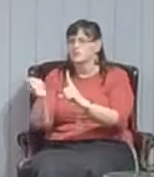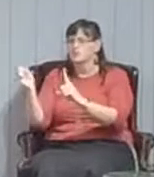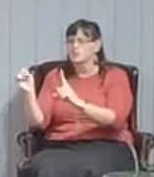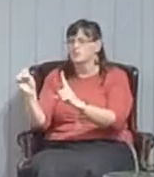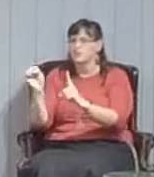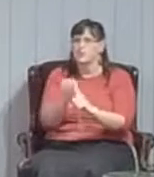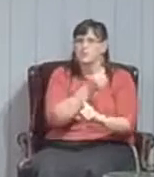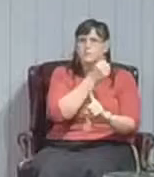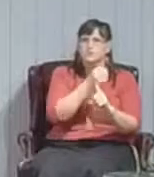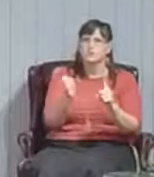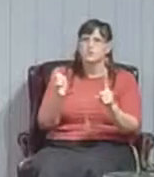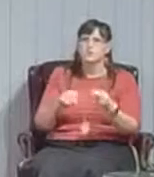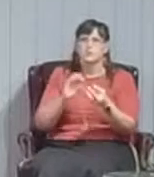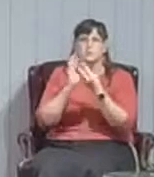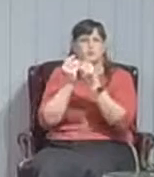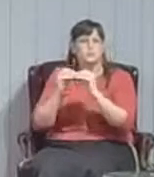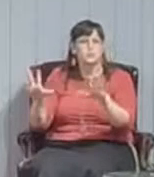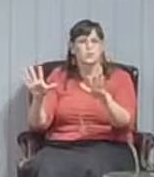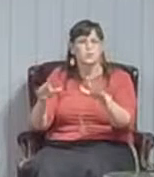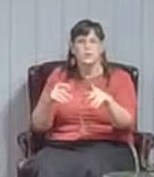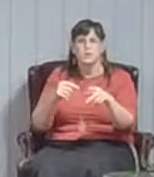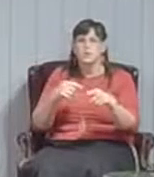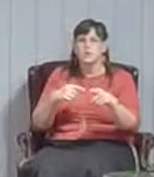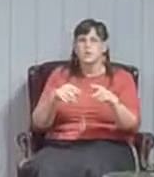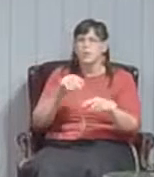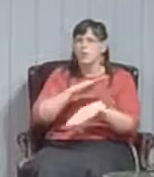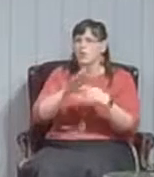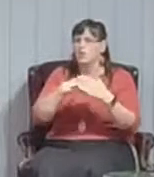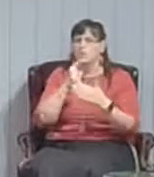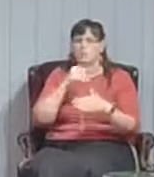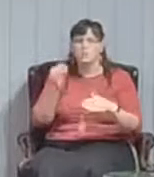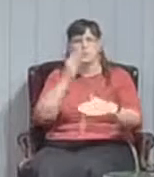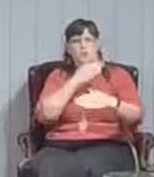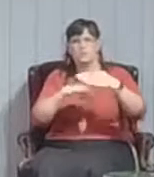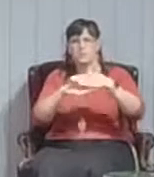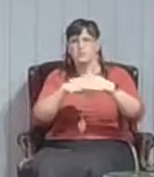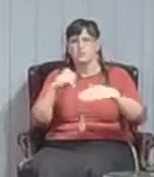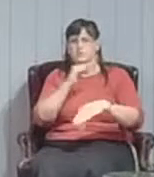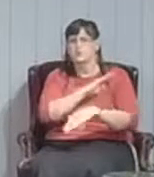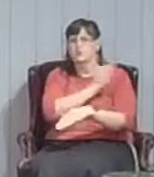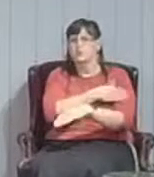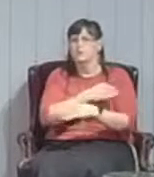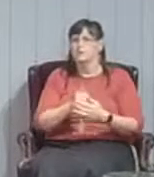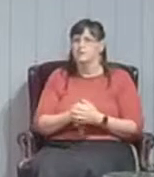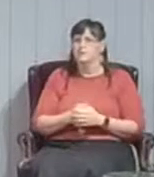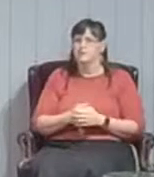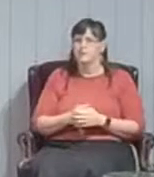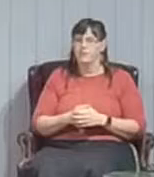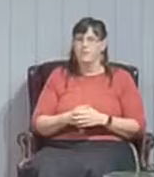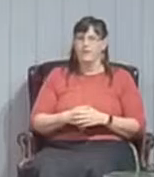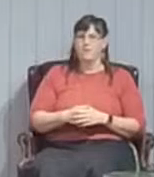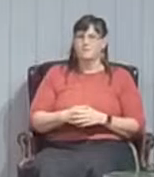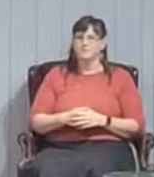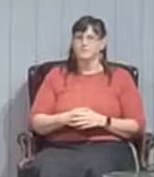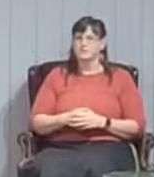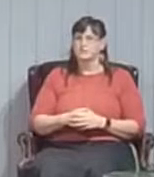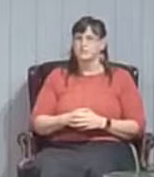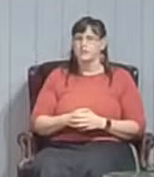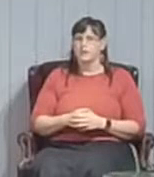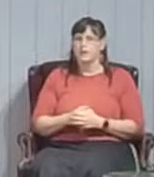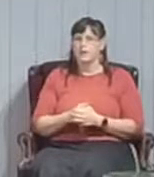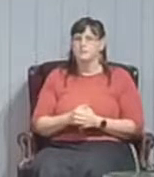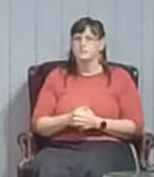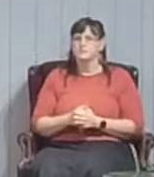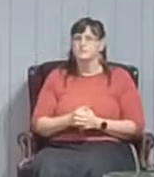would not come under his authority. Martin Luther used the Anabaptists of Germany to help him in his plight from the Pope, but when he gained power